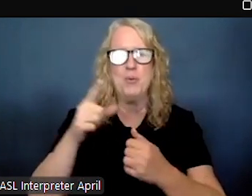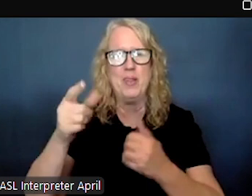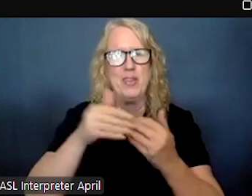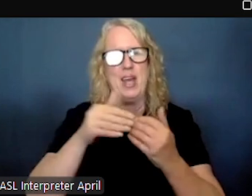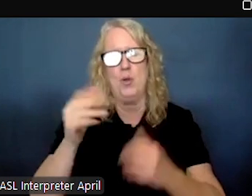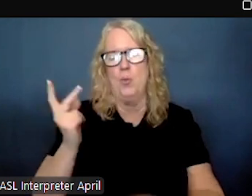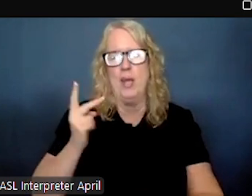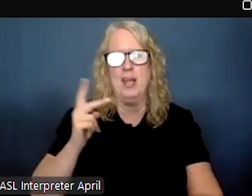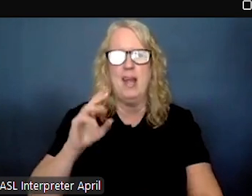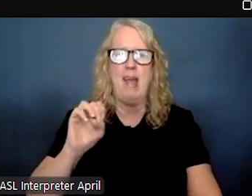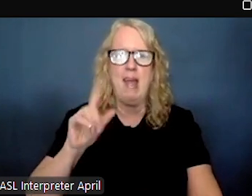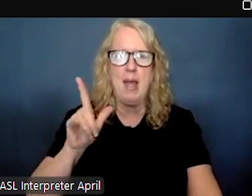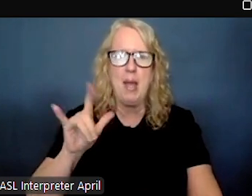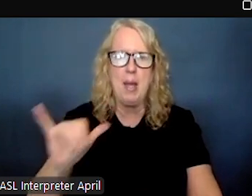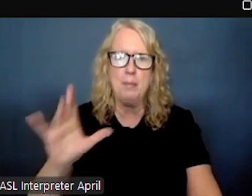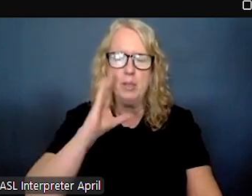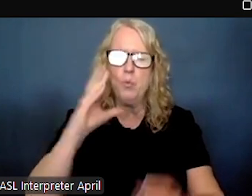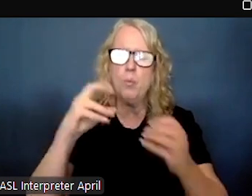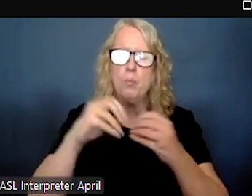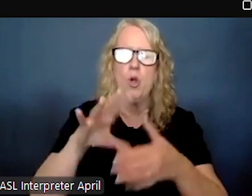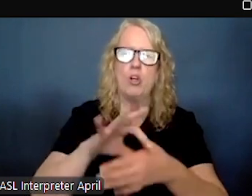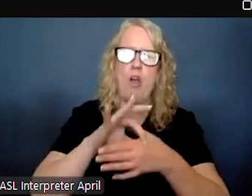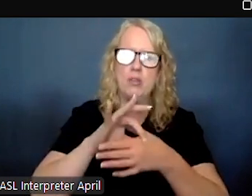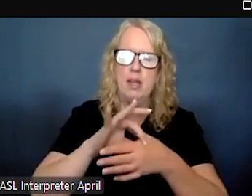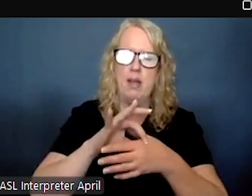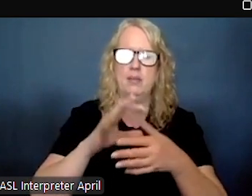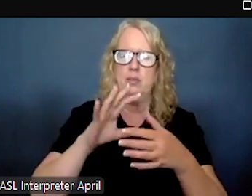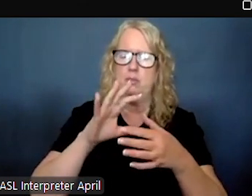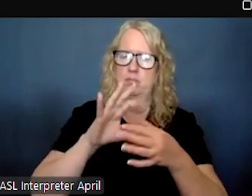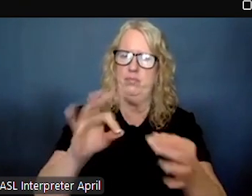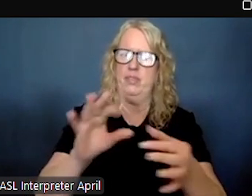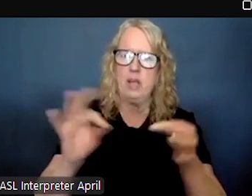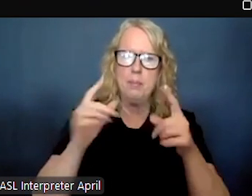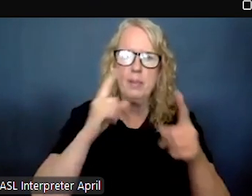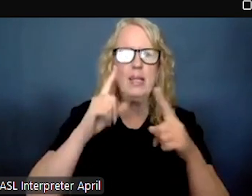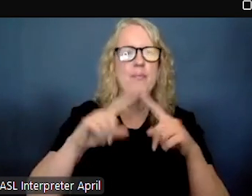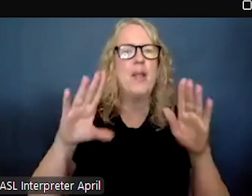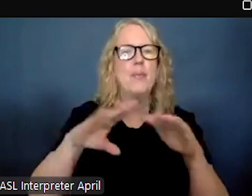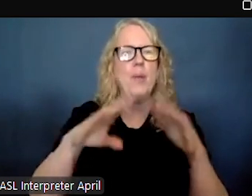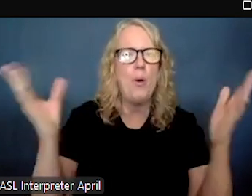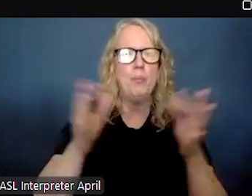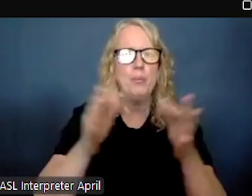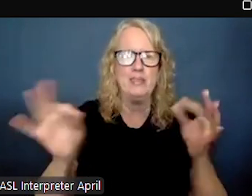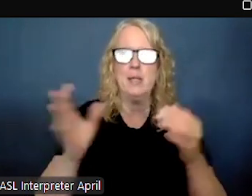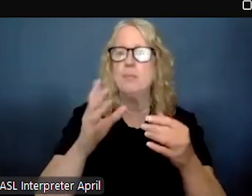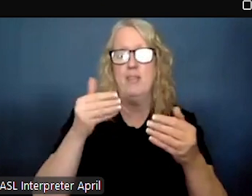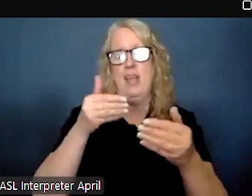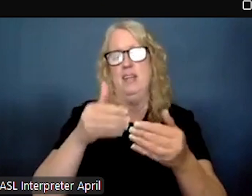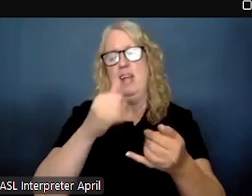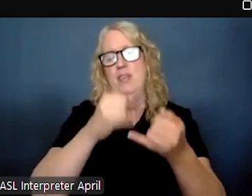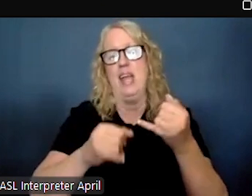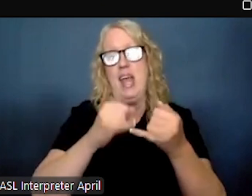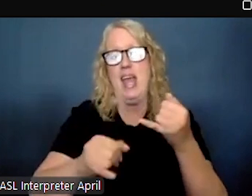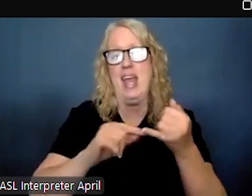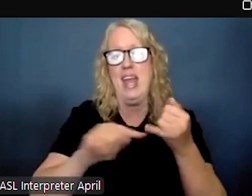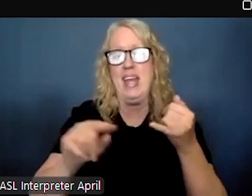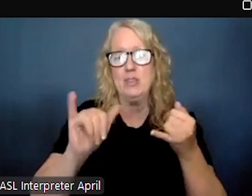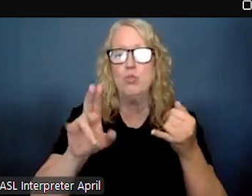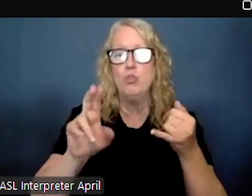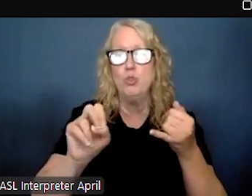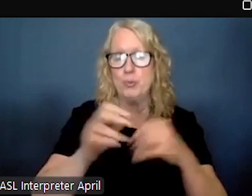and myself. But that's a little bit of context around these comments in the opening statement at the end of June. Thanks,